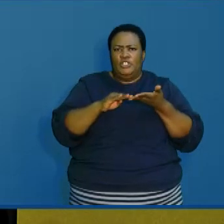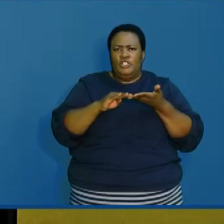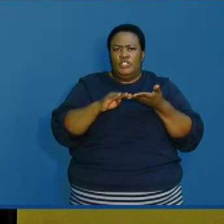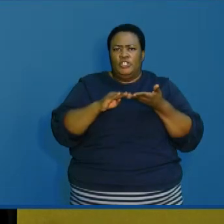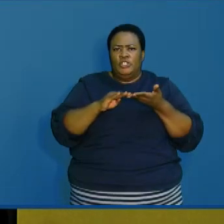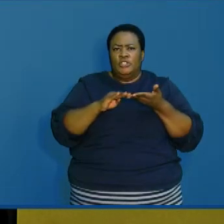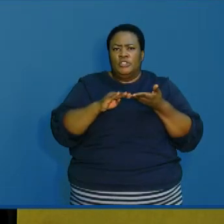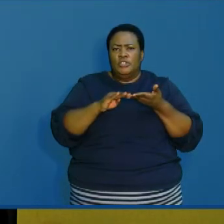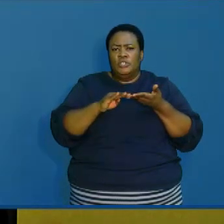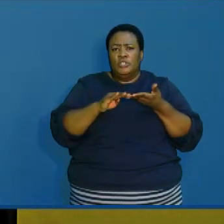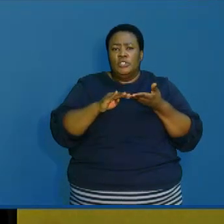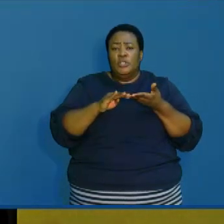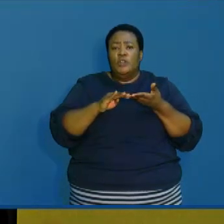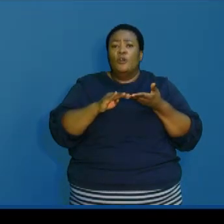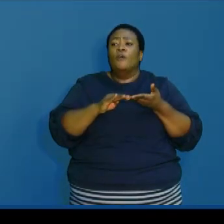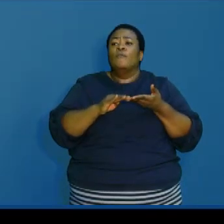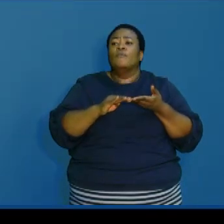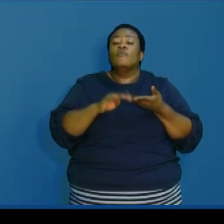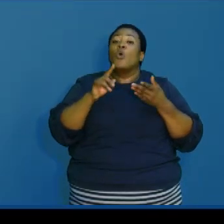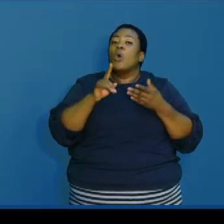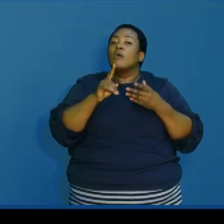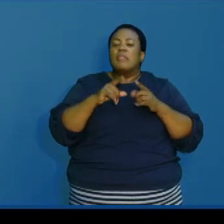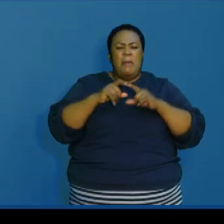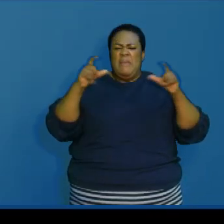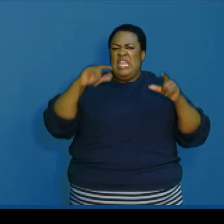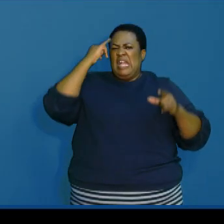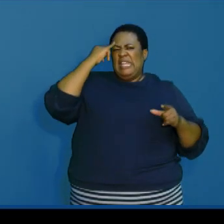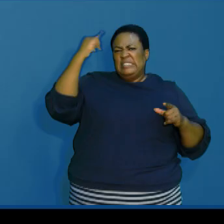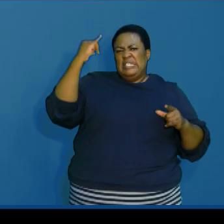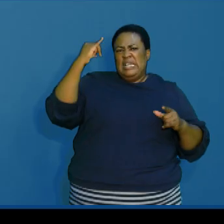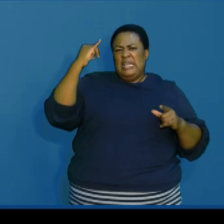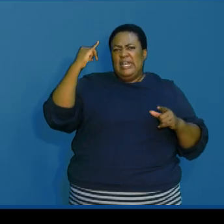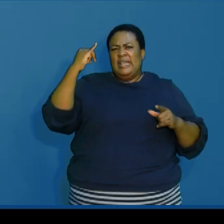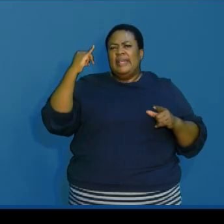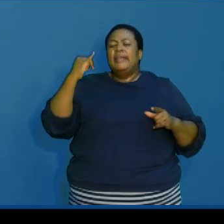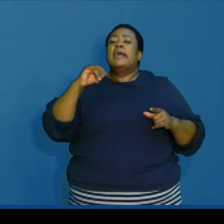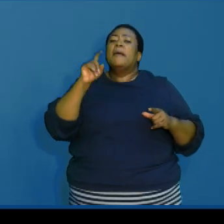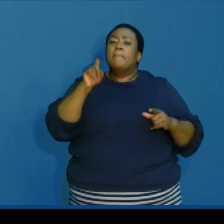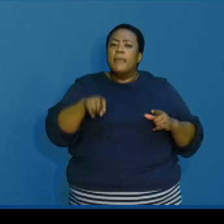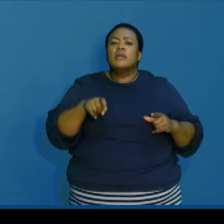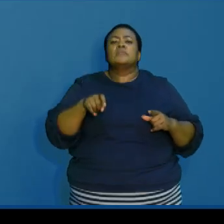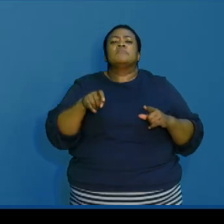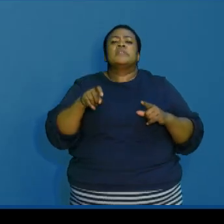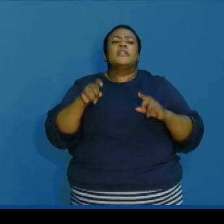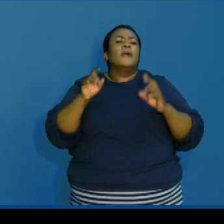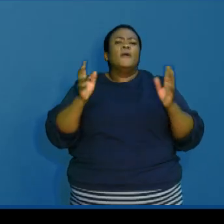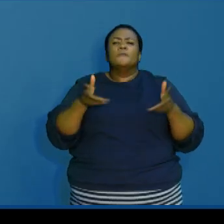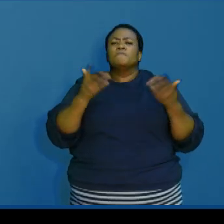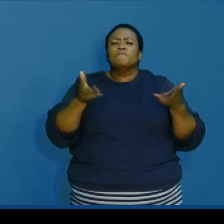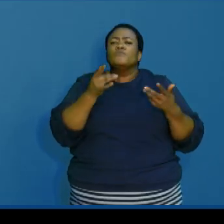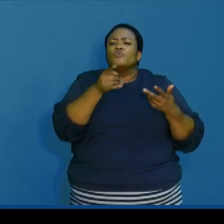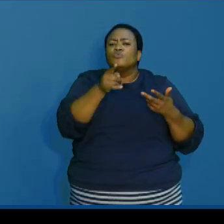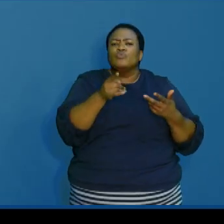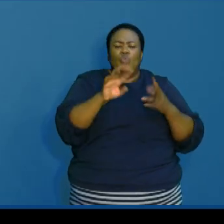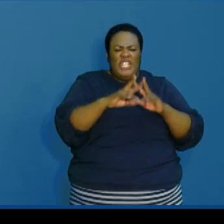the underlying message or the big idea. It must be timeless, it must be universal. You may have